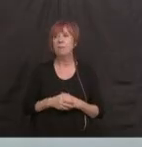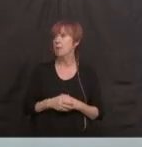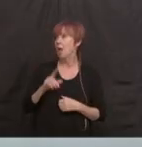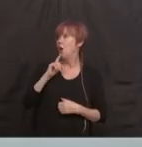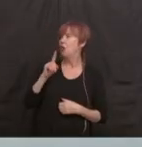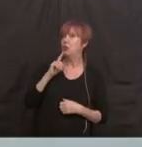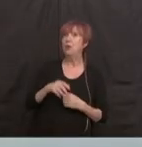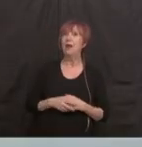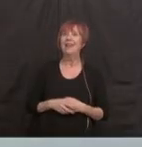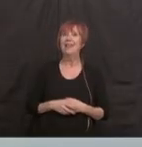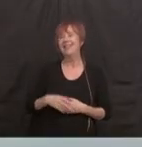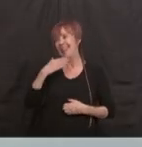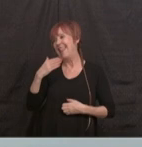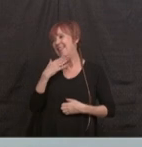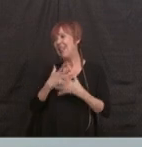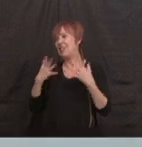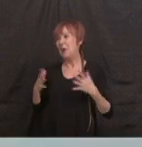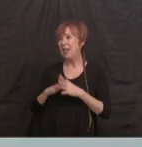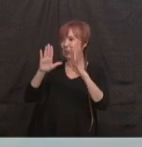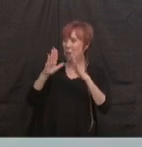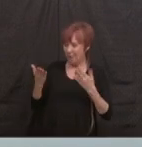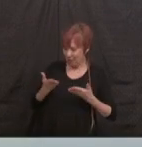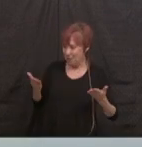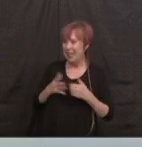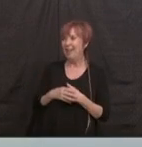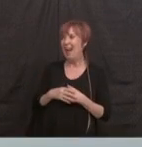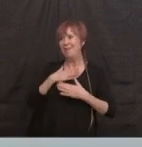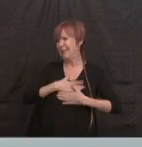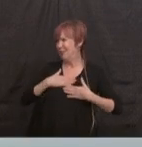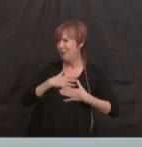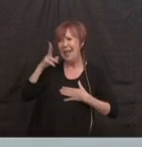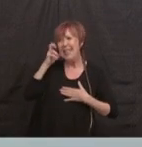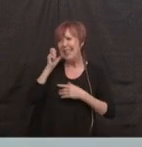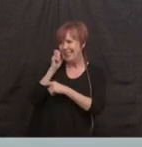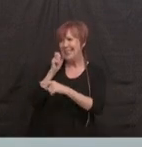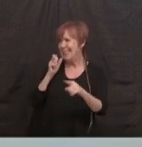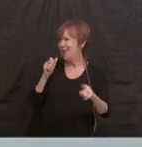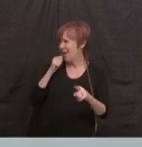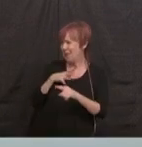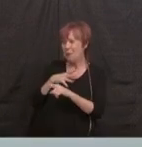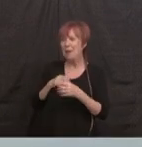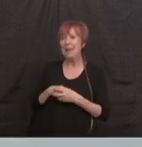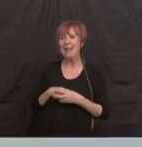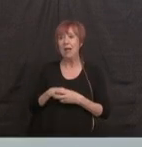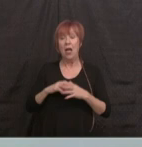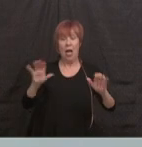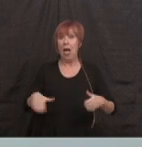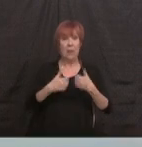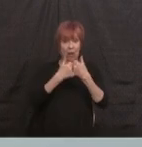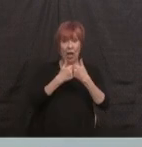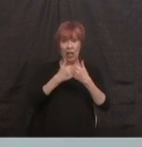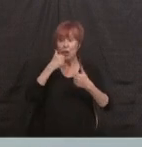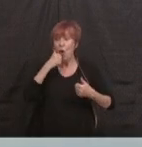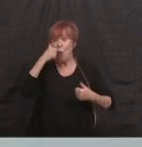Sure. Well, thank you so much. It's so great to be here, and I've just enjoyed so much listening to everybody. And the challenges that